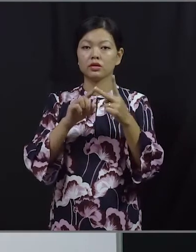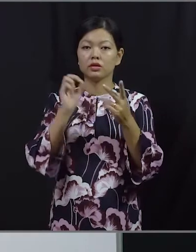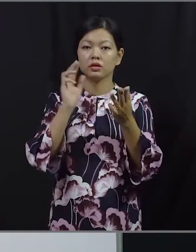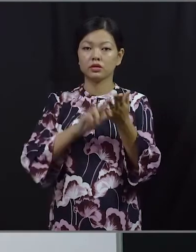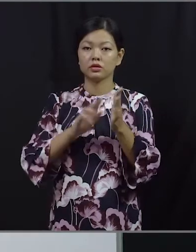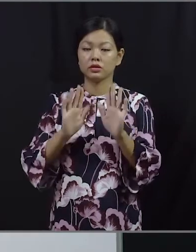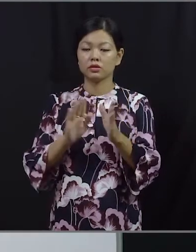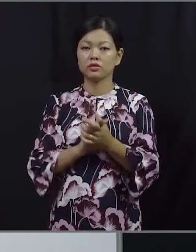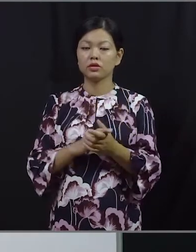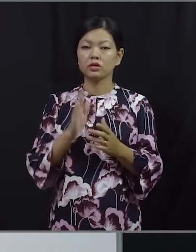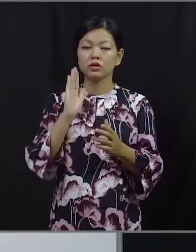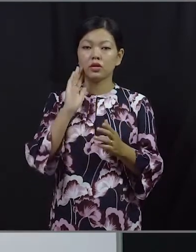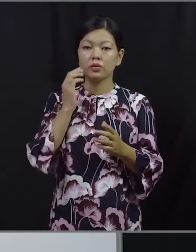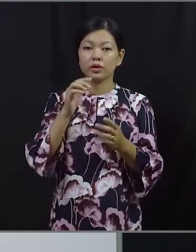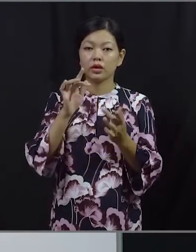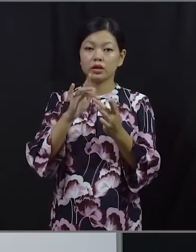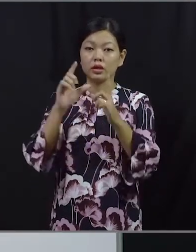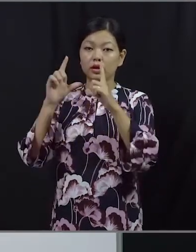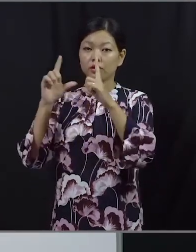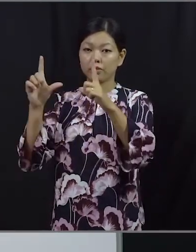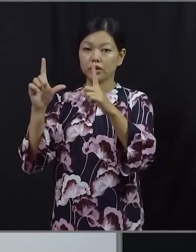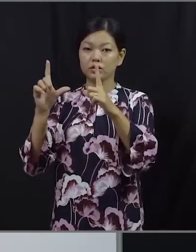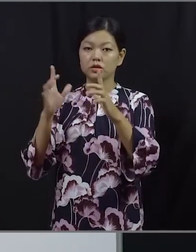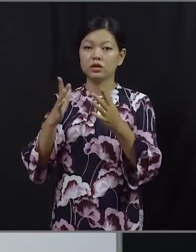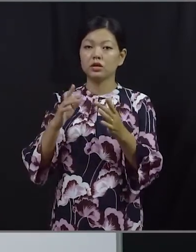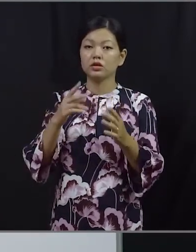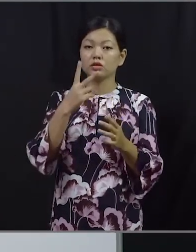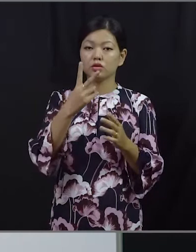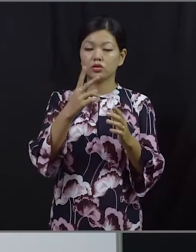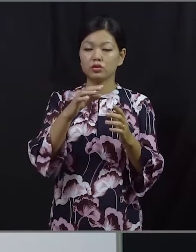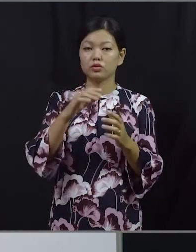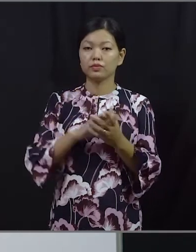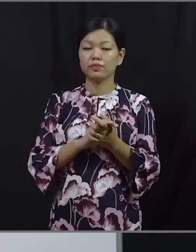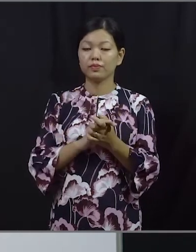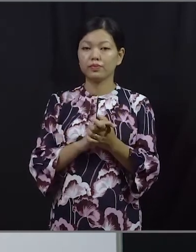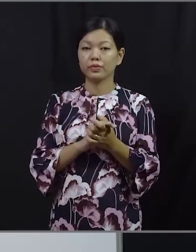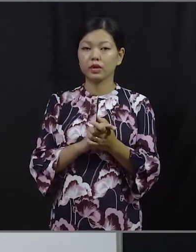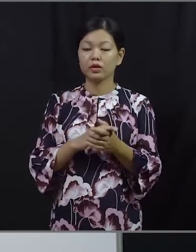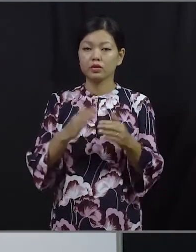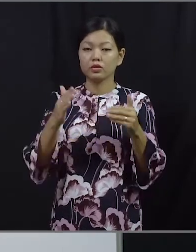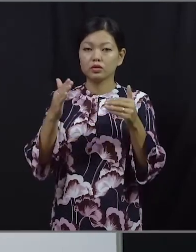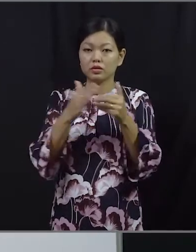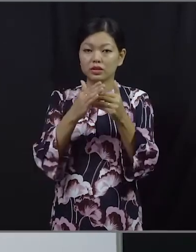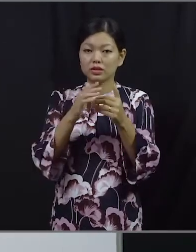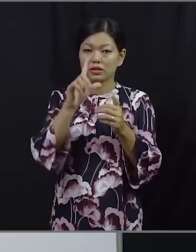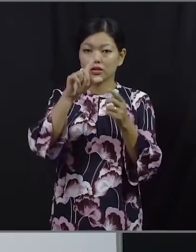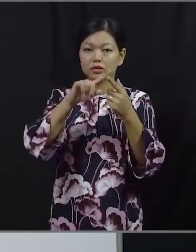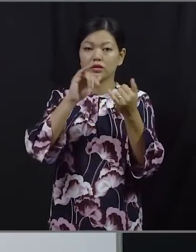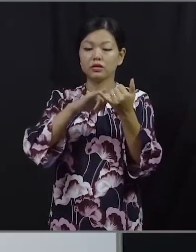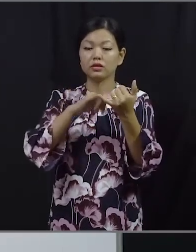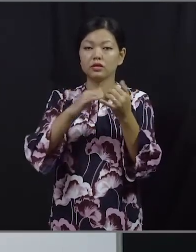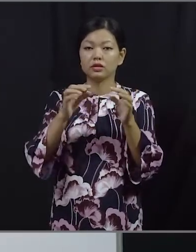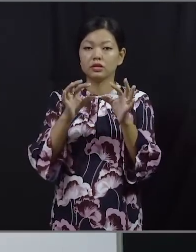the image is formed at infinity. Two conditions. First, we will start with when the image is formed at least distance of distinct vision.